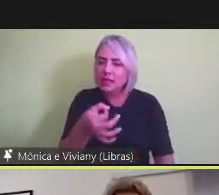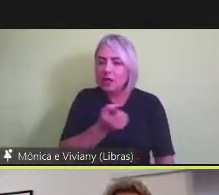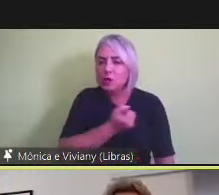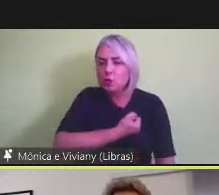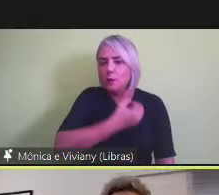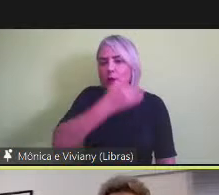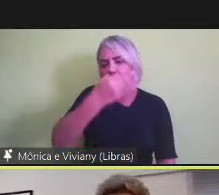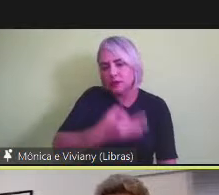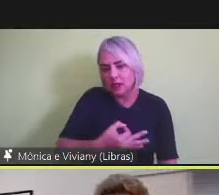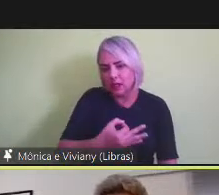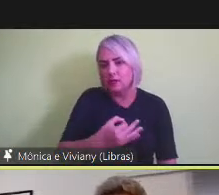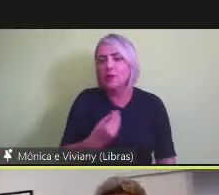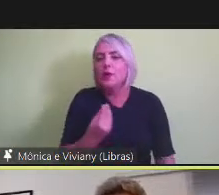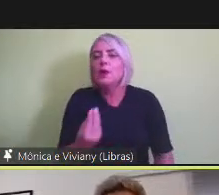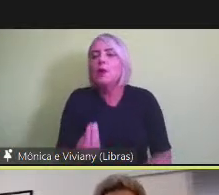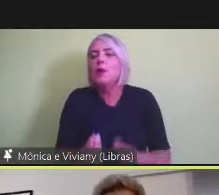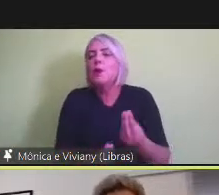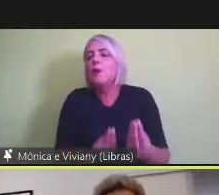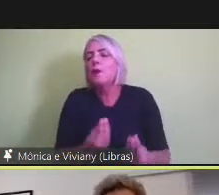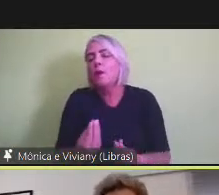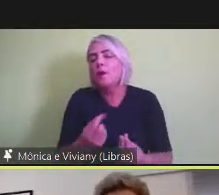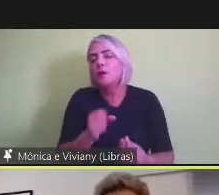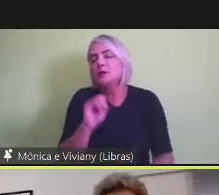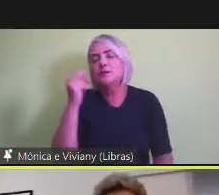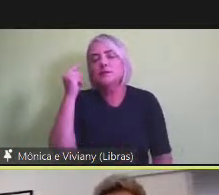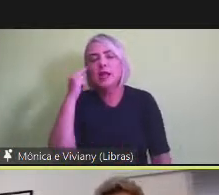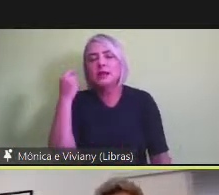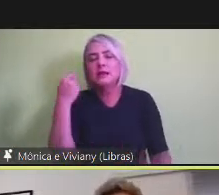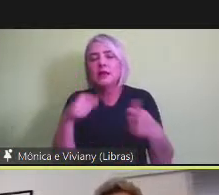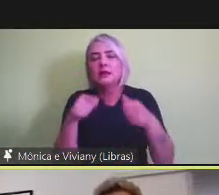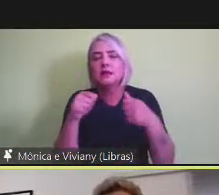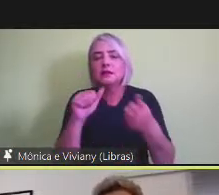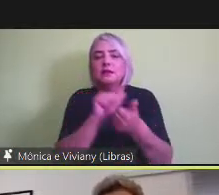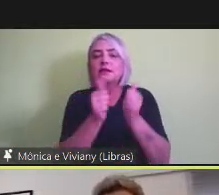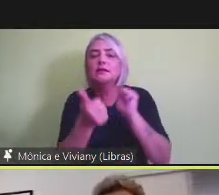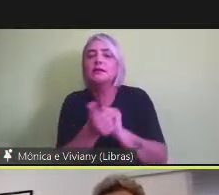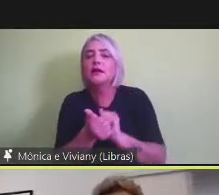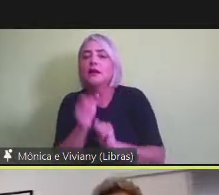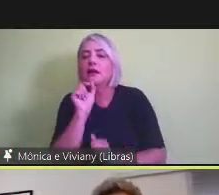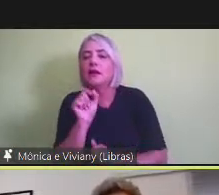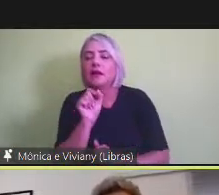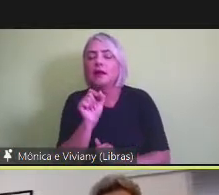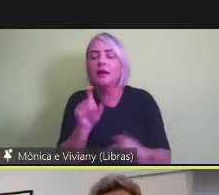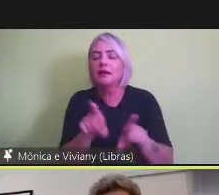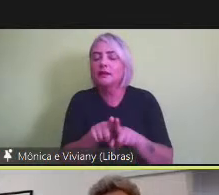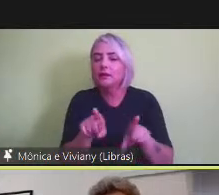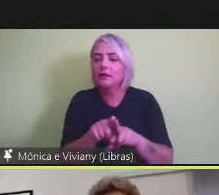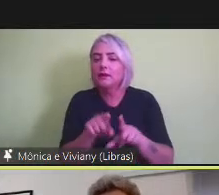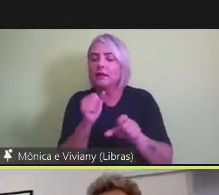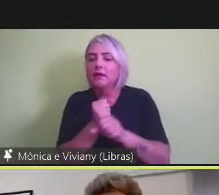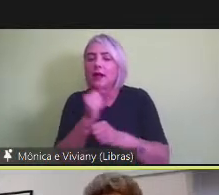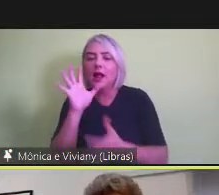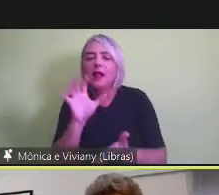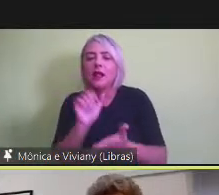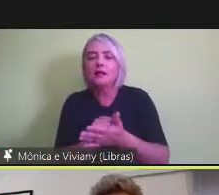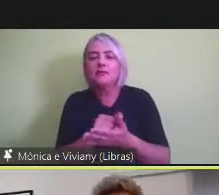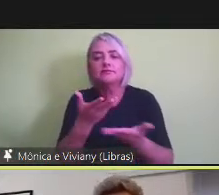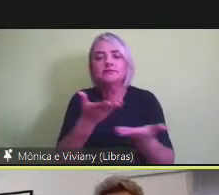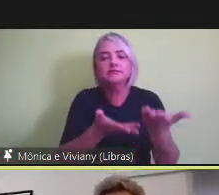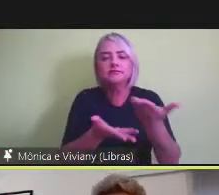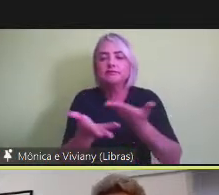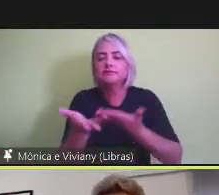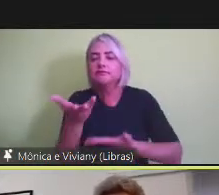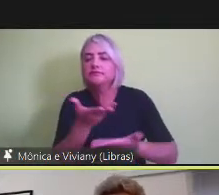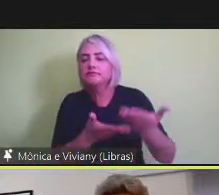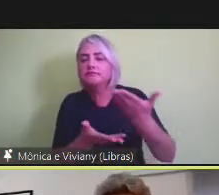adequate place, in the adequate environment. So how do you think about this? What is adequate? What is necessary? It is